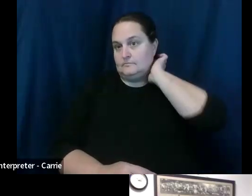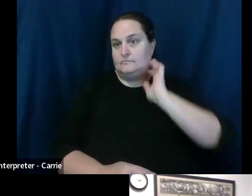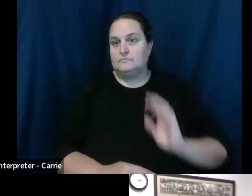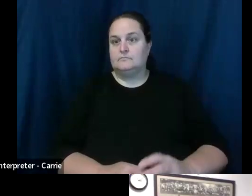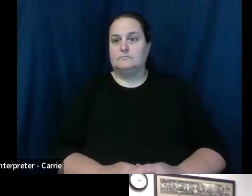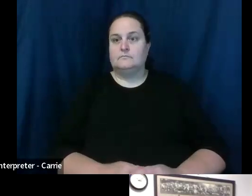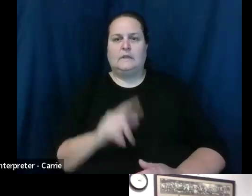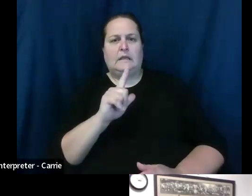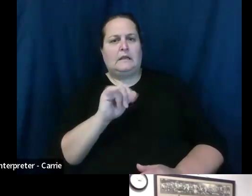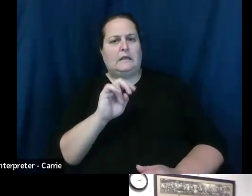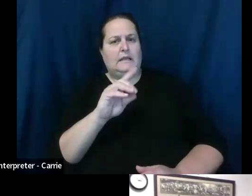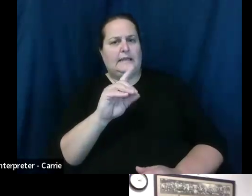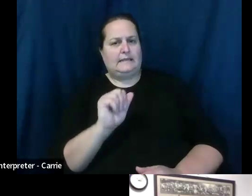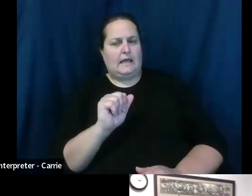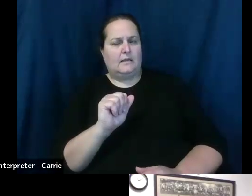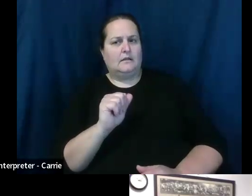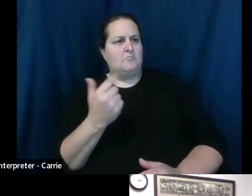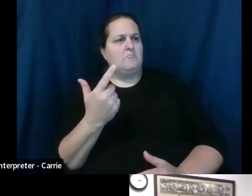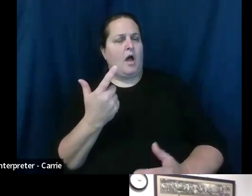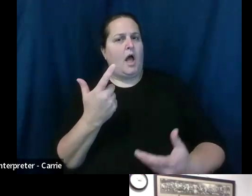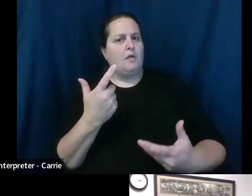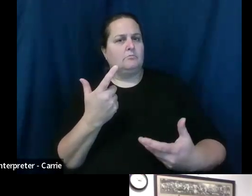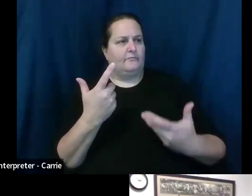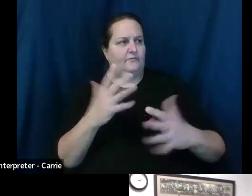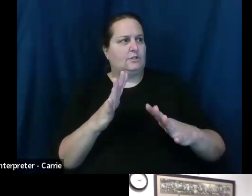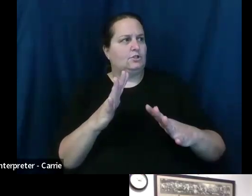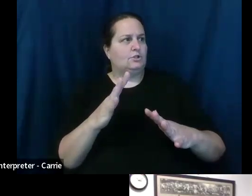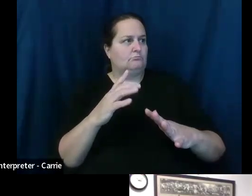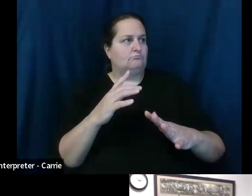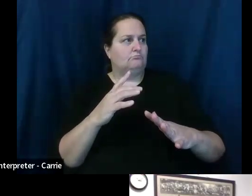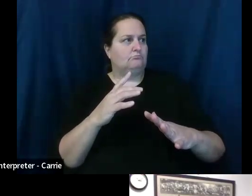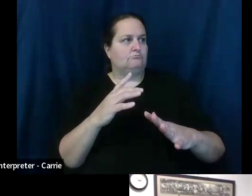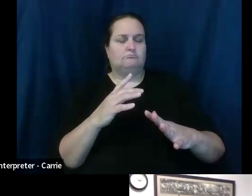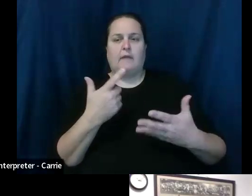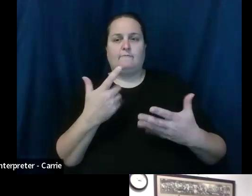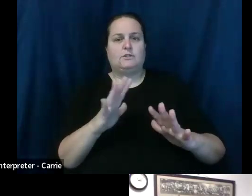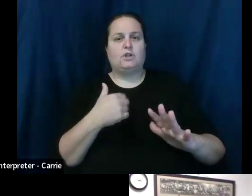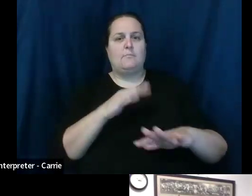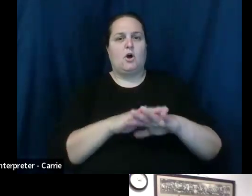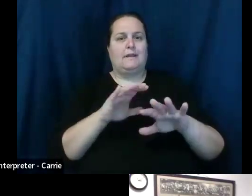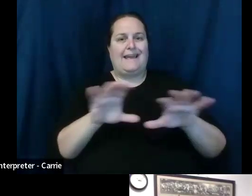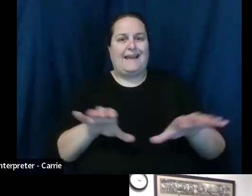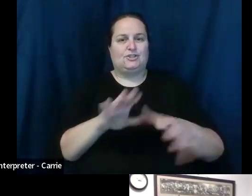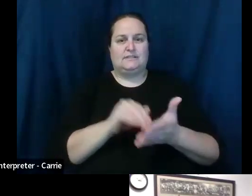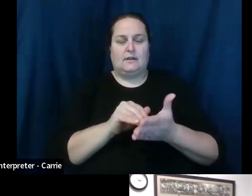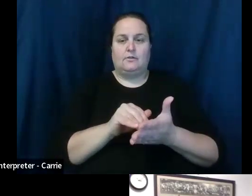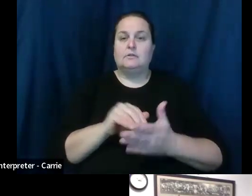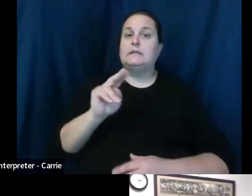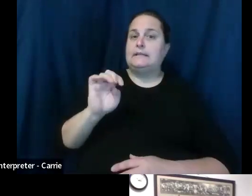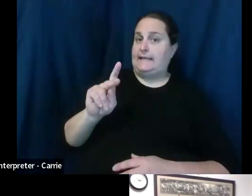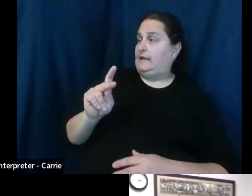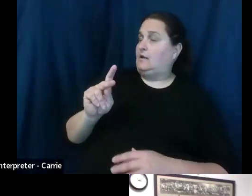Okay, I don't know. I've got it. I'm on Action Center myself, so. Awesome. Is anybody still